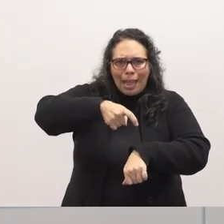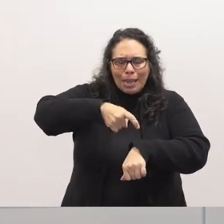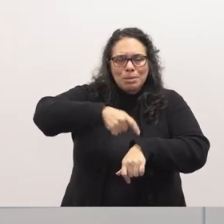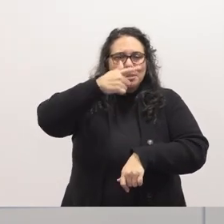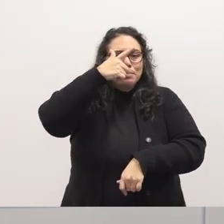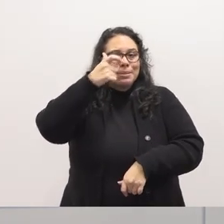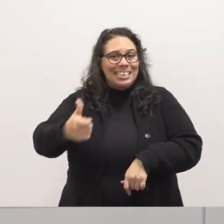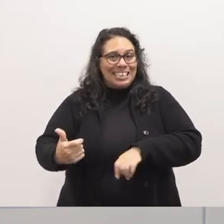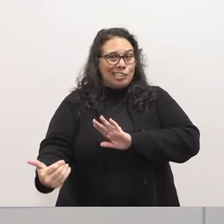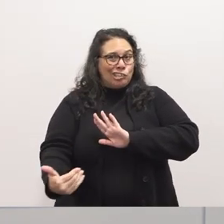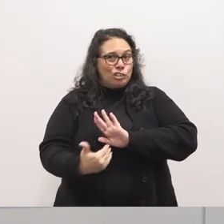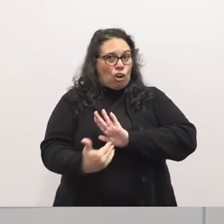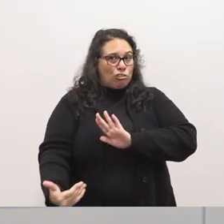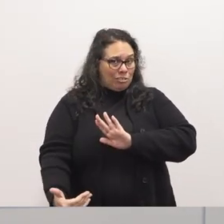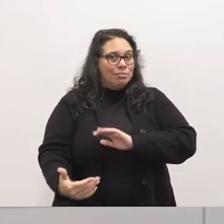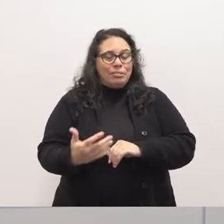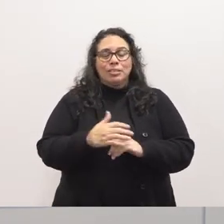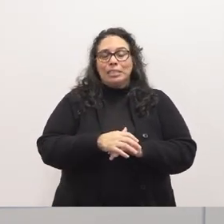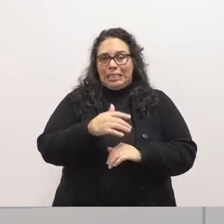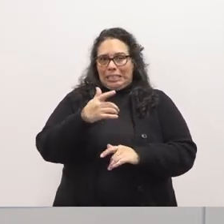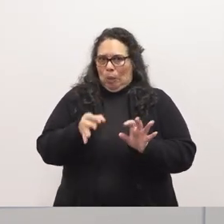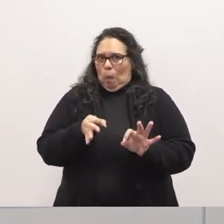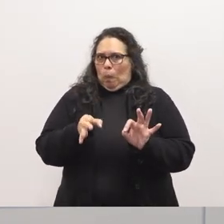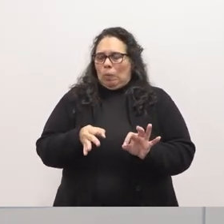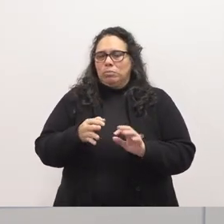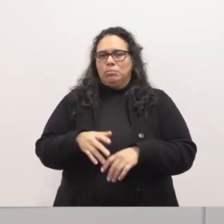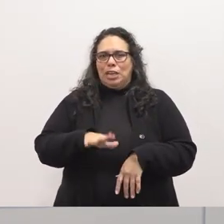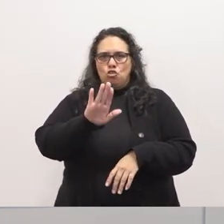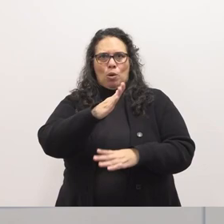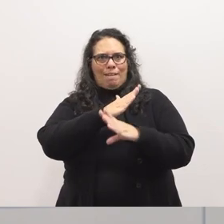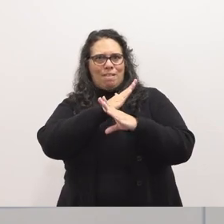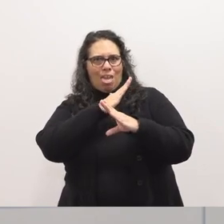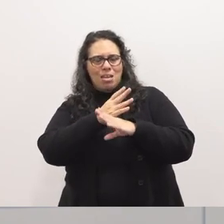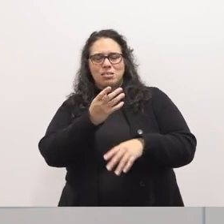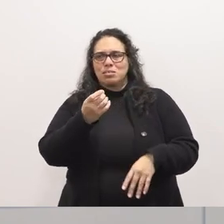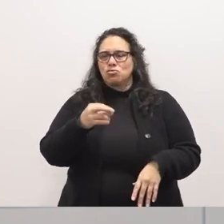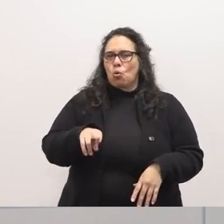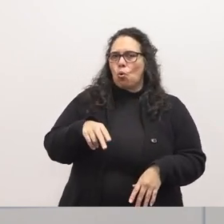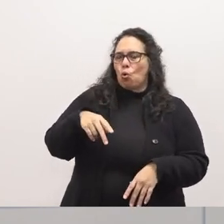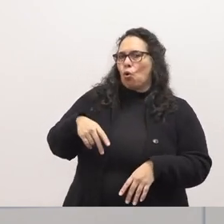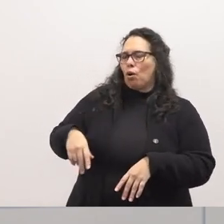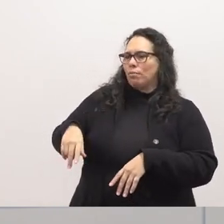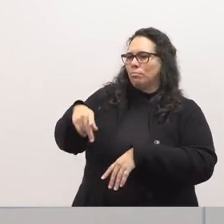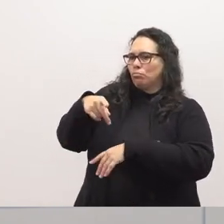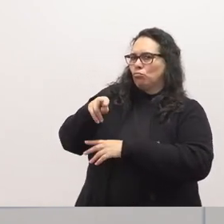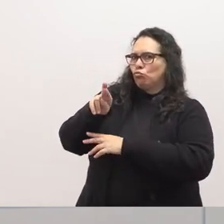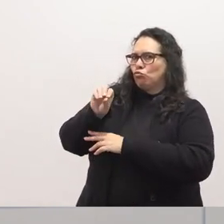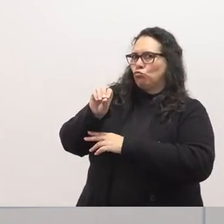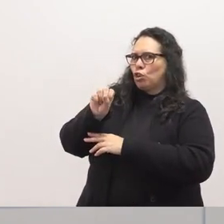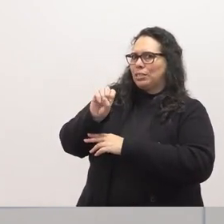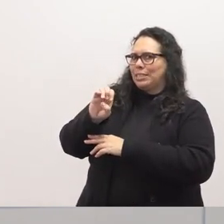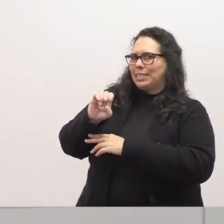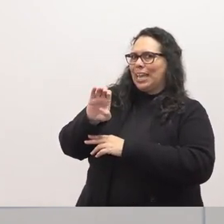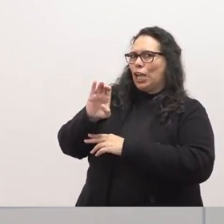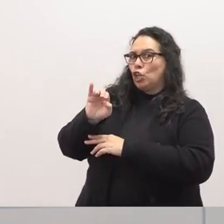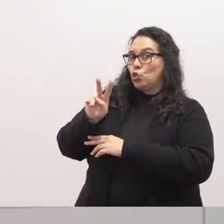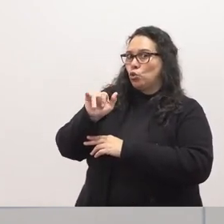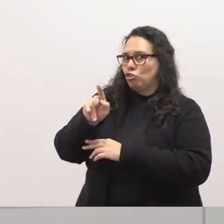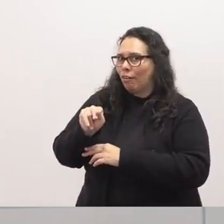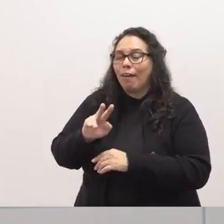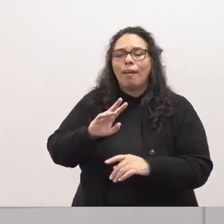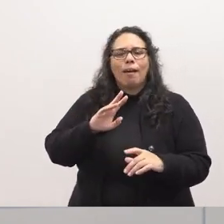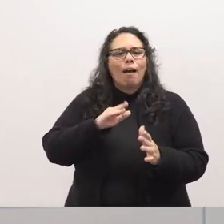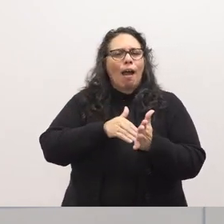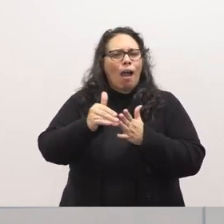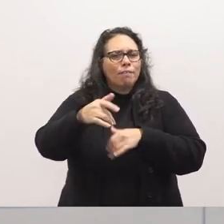what the charges are and because of what your defense is or what your prosecution is going to do. And